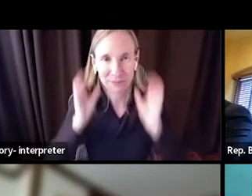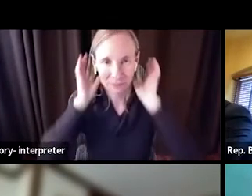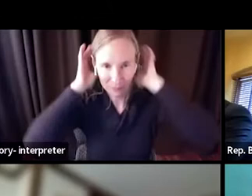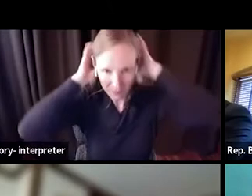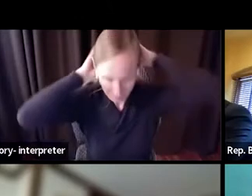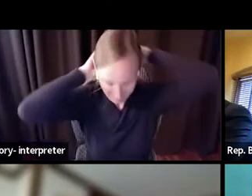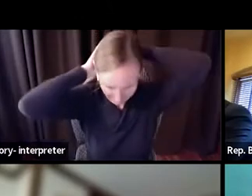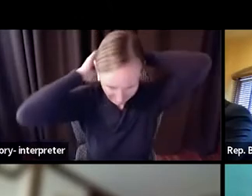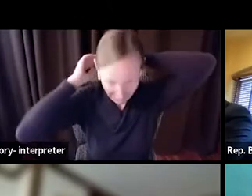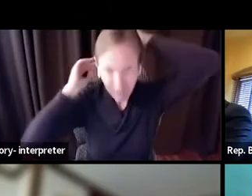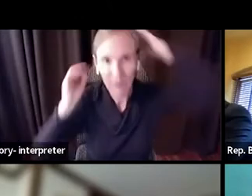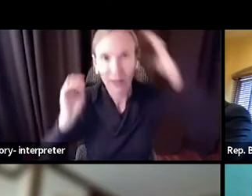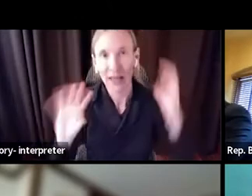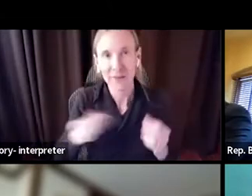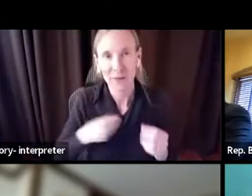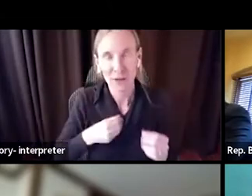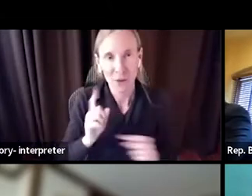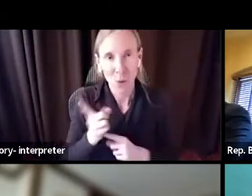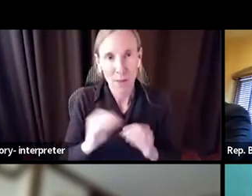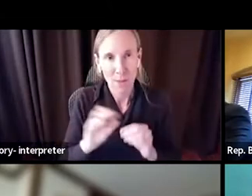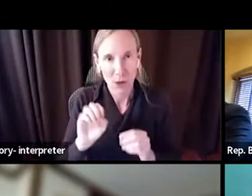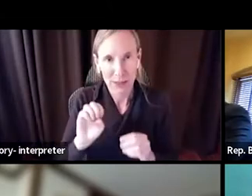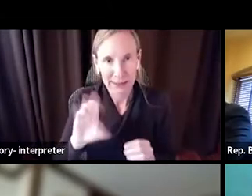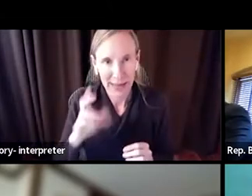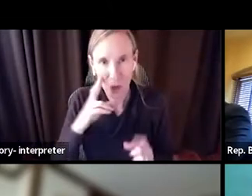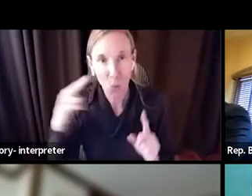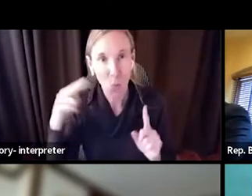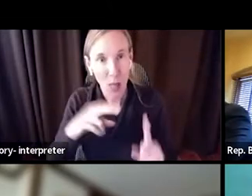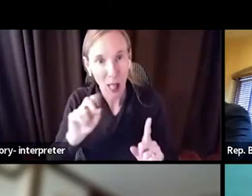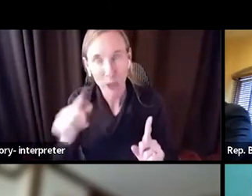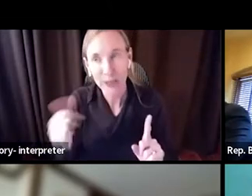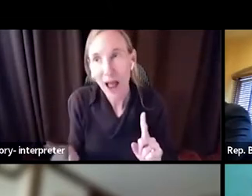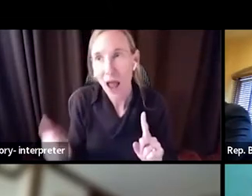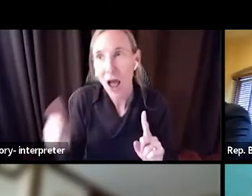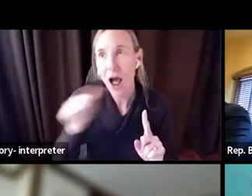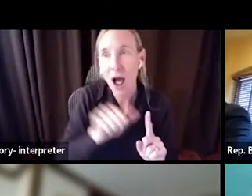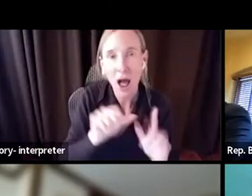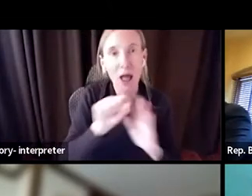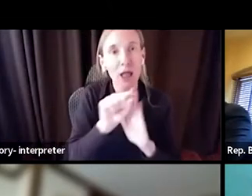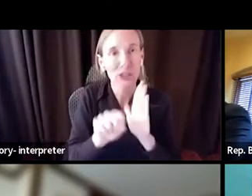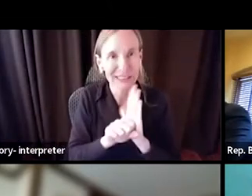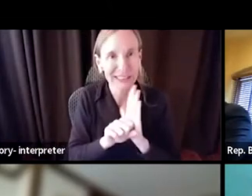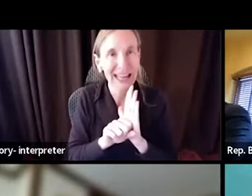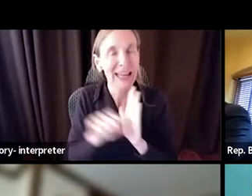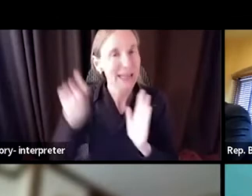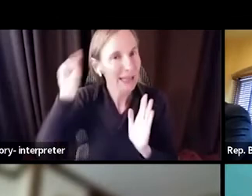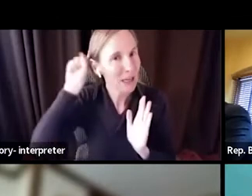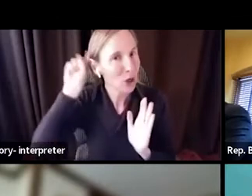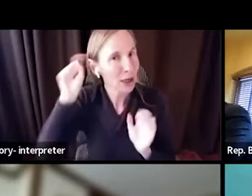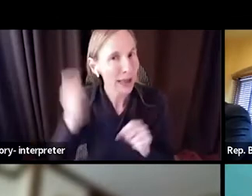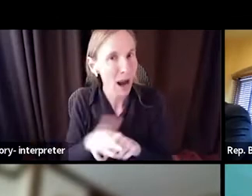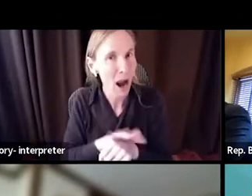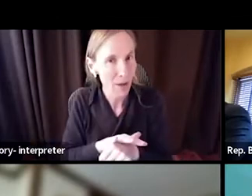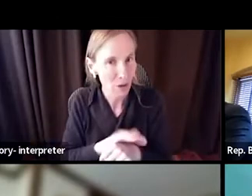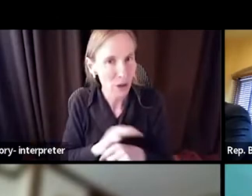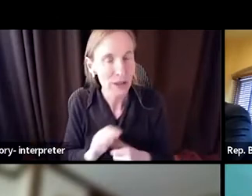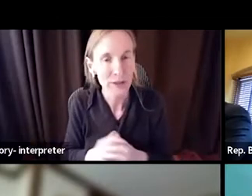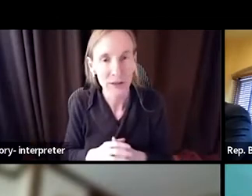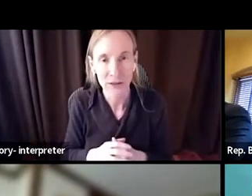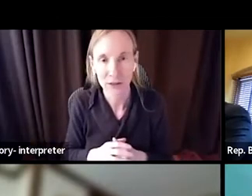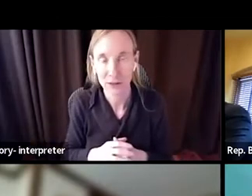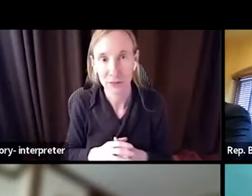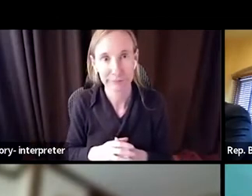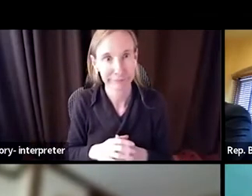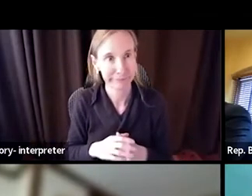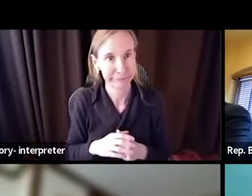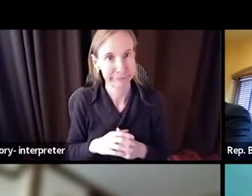Just if you'll give me 1 second, we did look at other states' hearing aid coverage and found that it varied